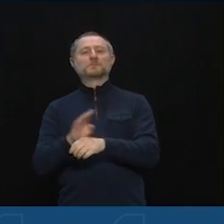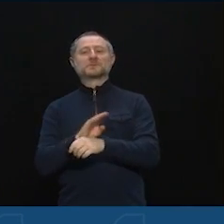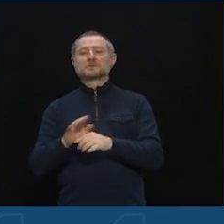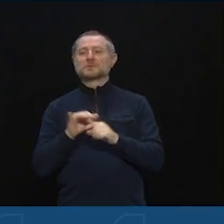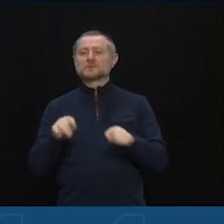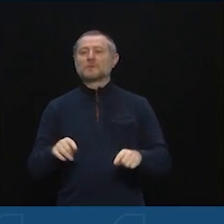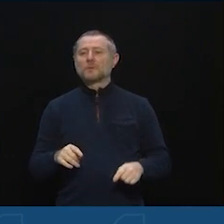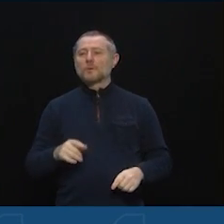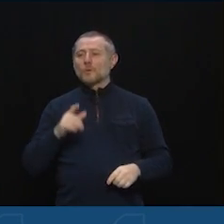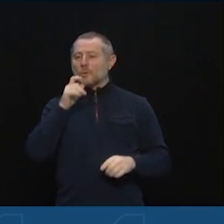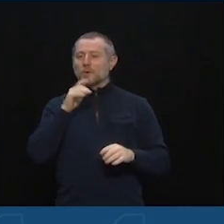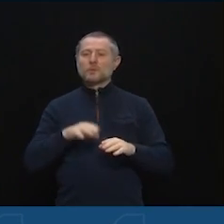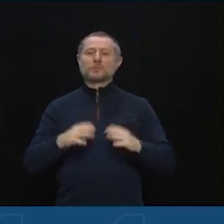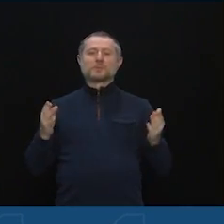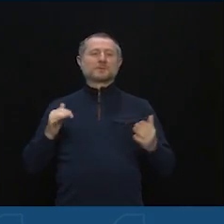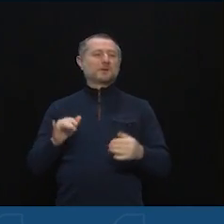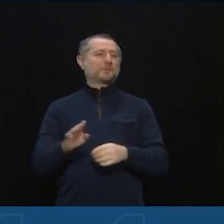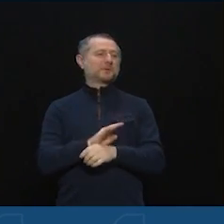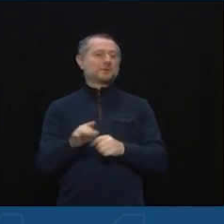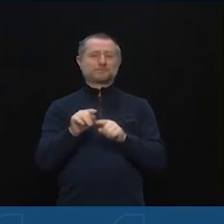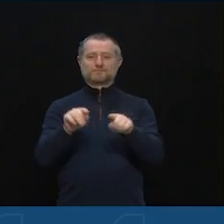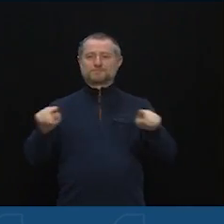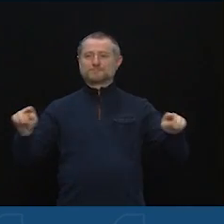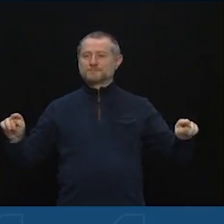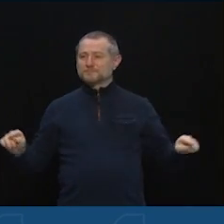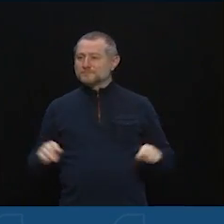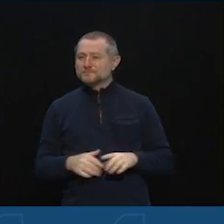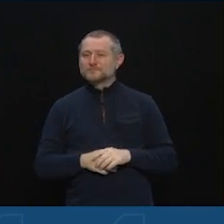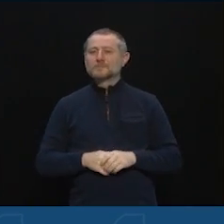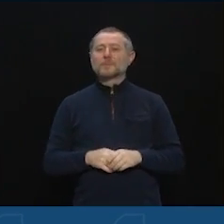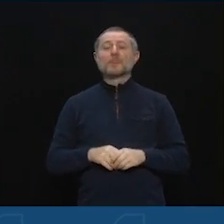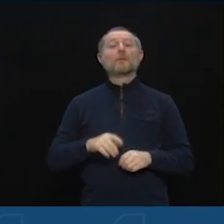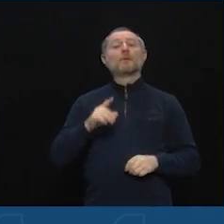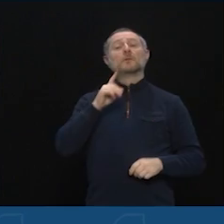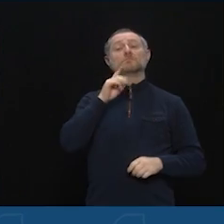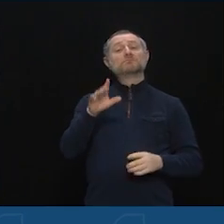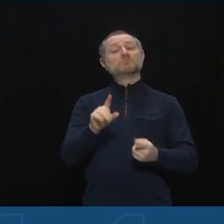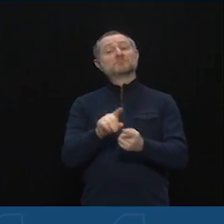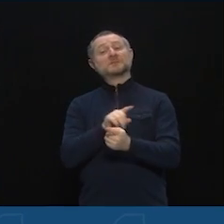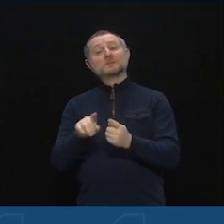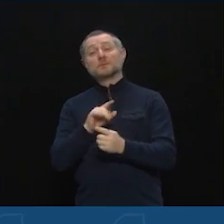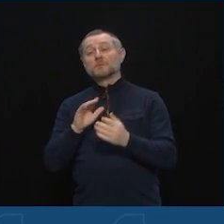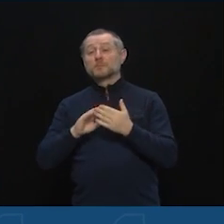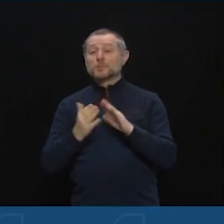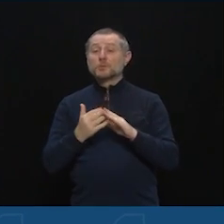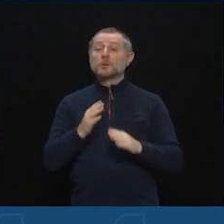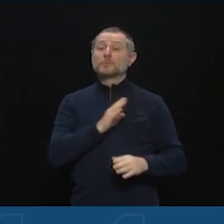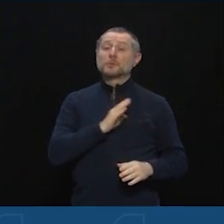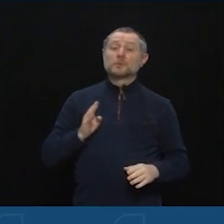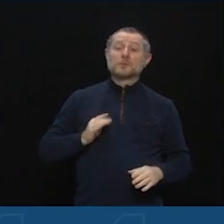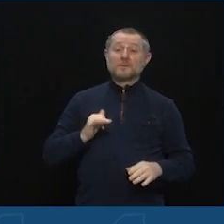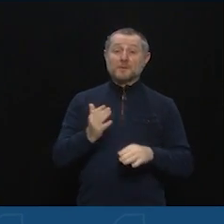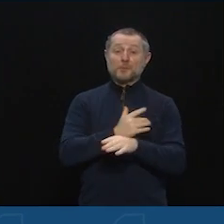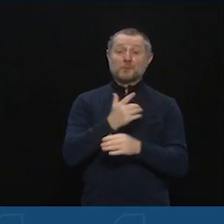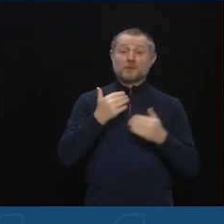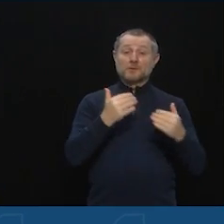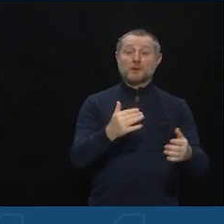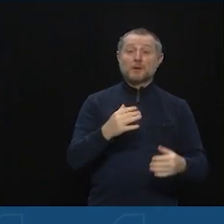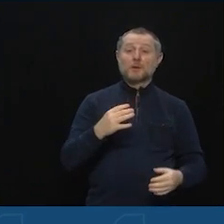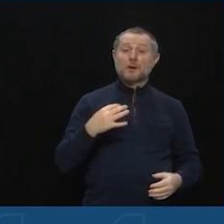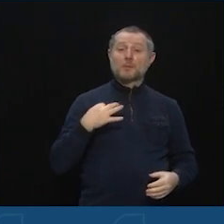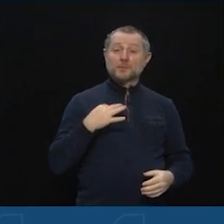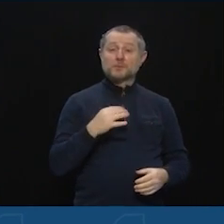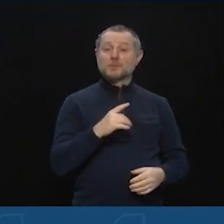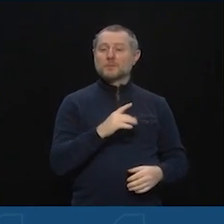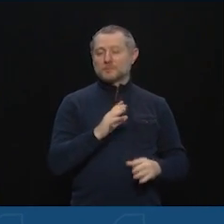people that are opening these businesses, because once you meet with the community board in New York, before you can even file the license, you have to give 30 days notice. You're